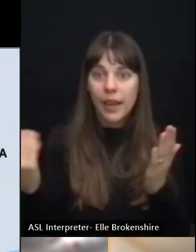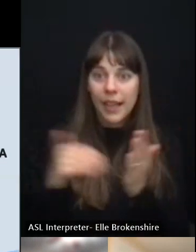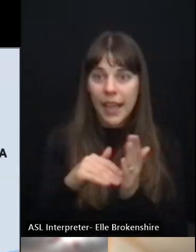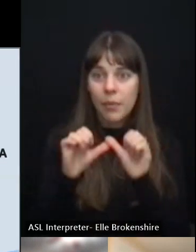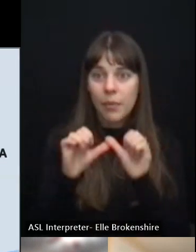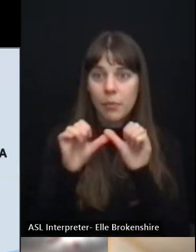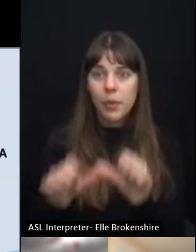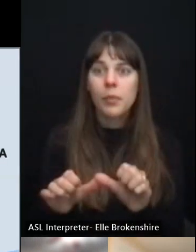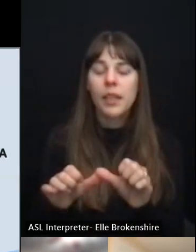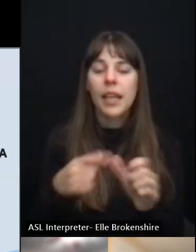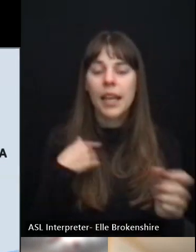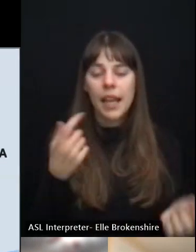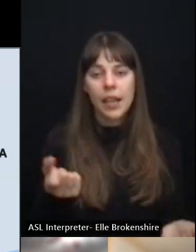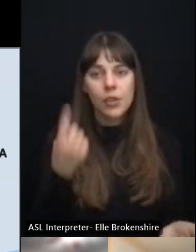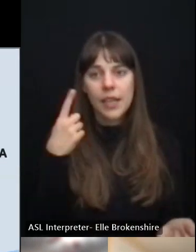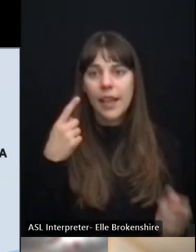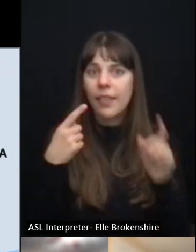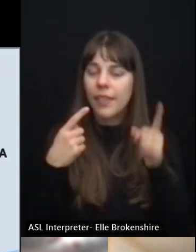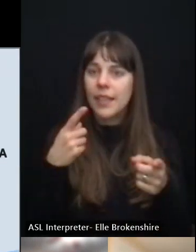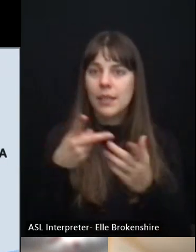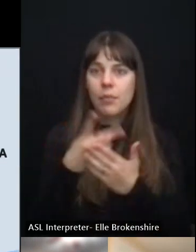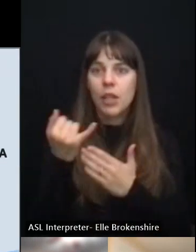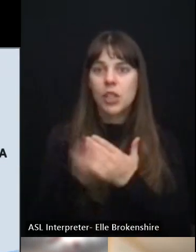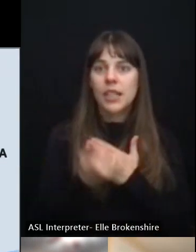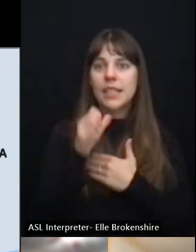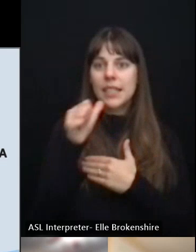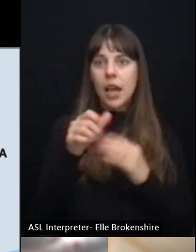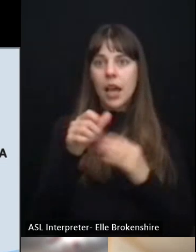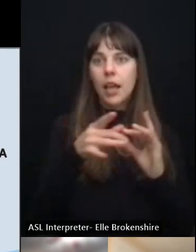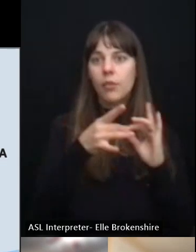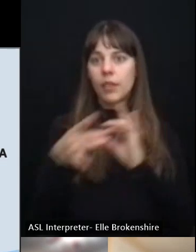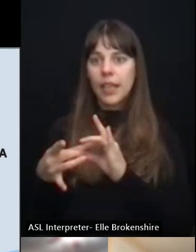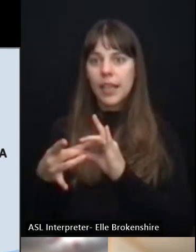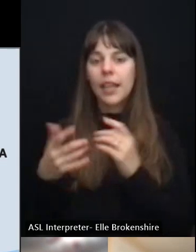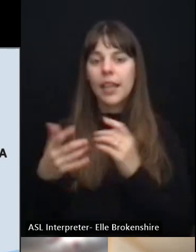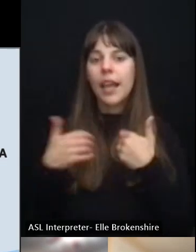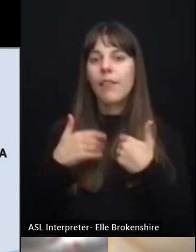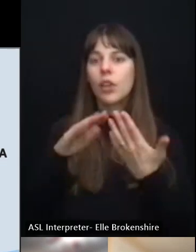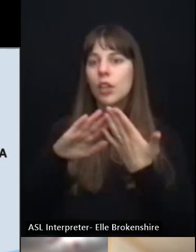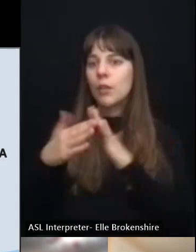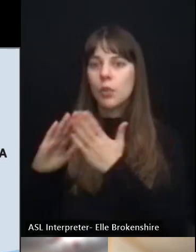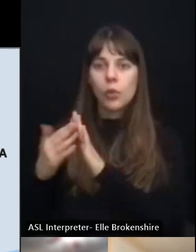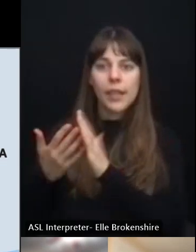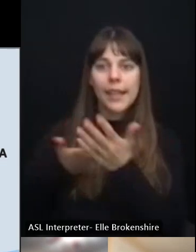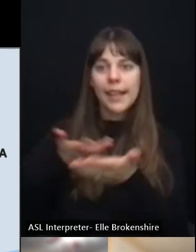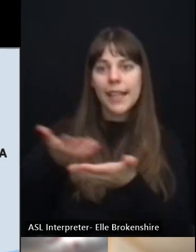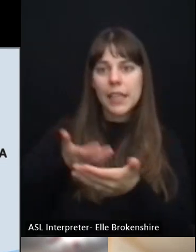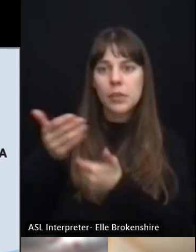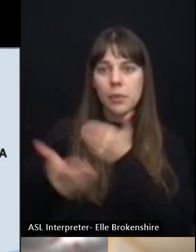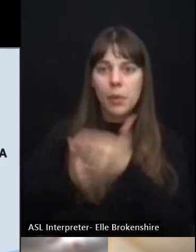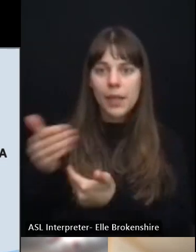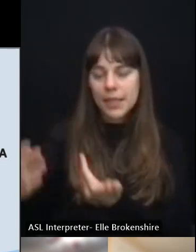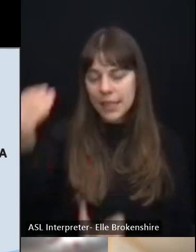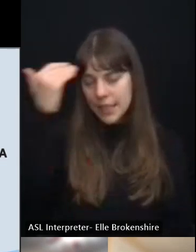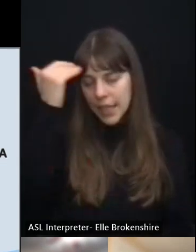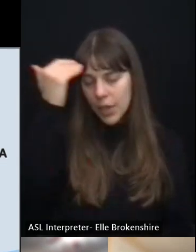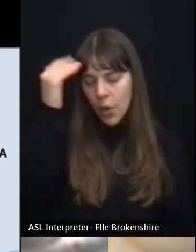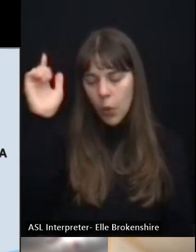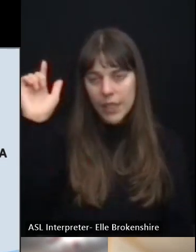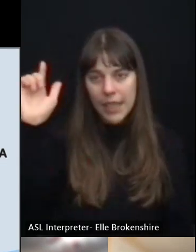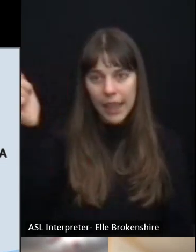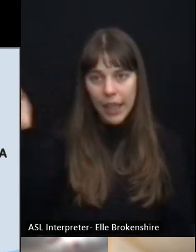has nothing to do with it. And there's a whole community involvement process like down the